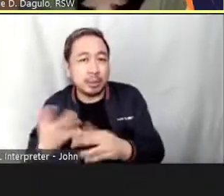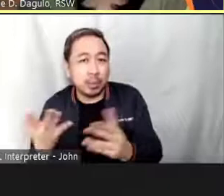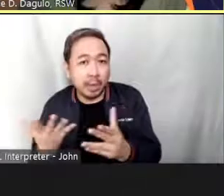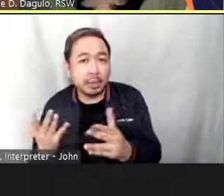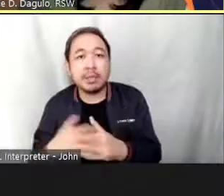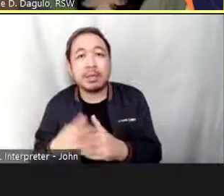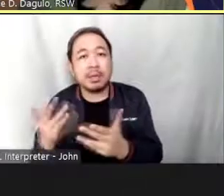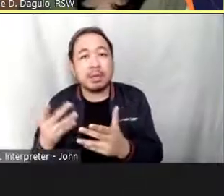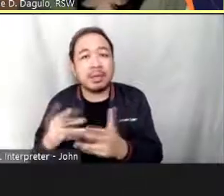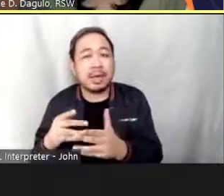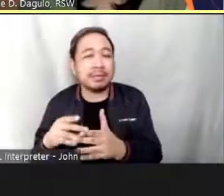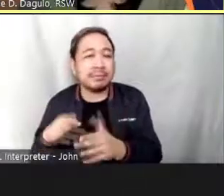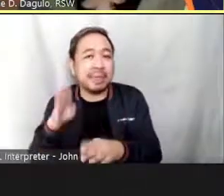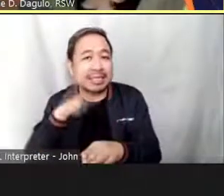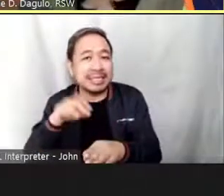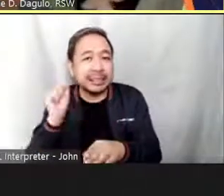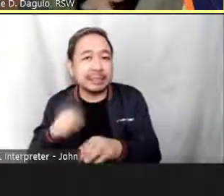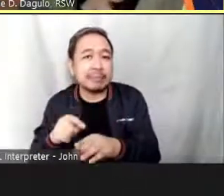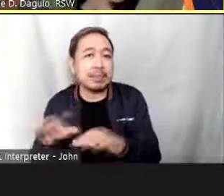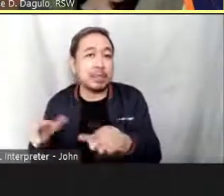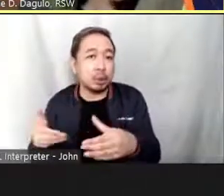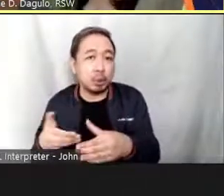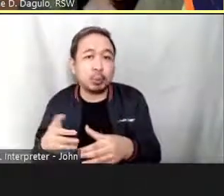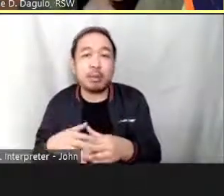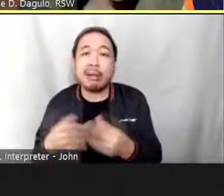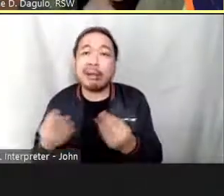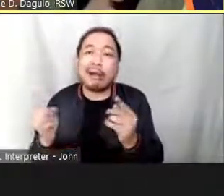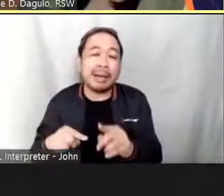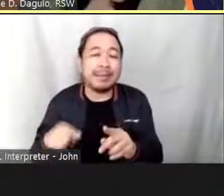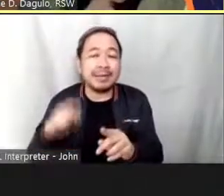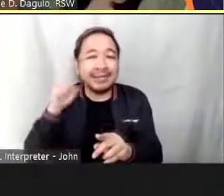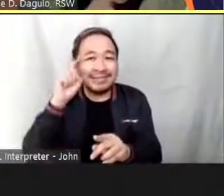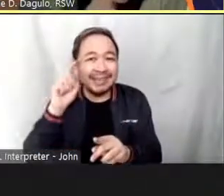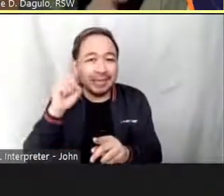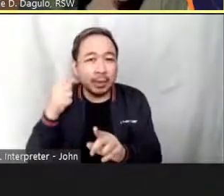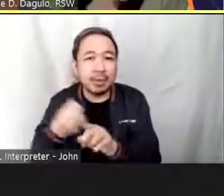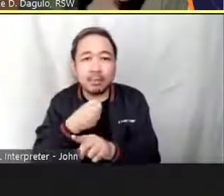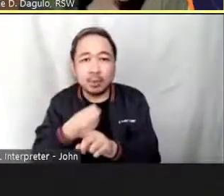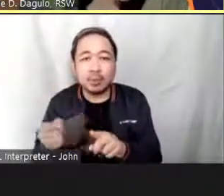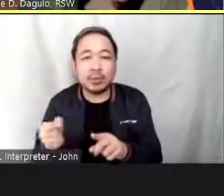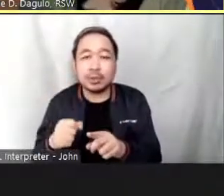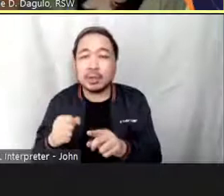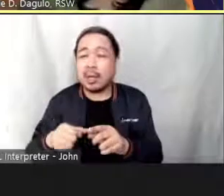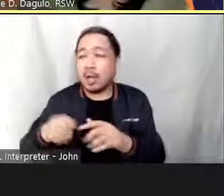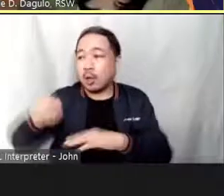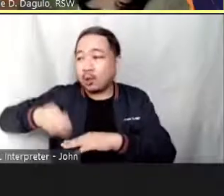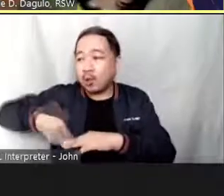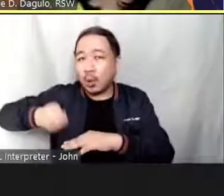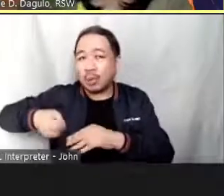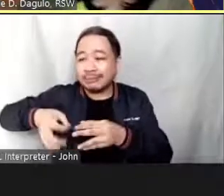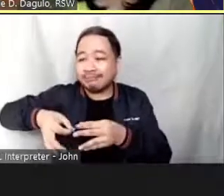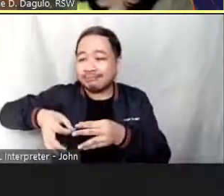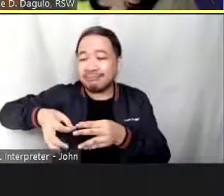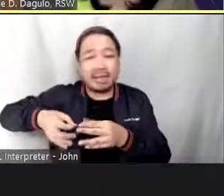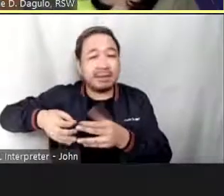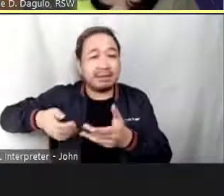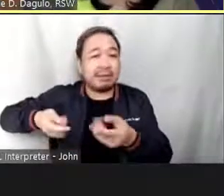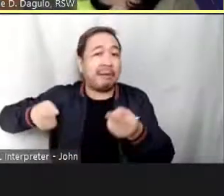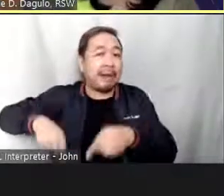cases with court case, as I have mentioned earlier, the one with 7 years stay in the residential care